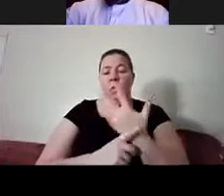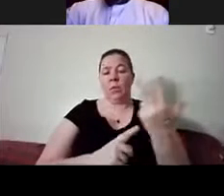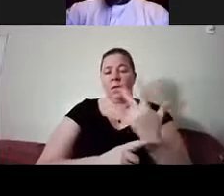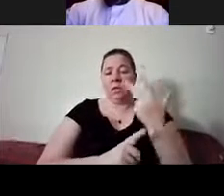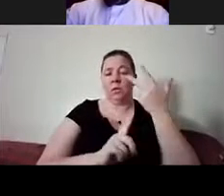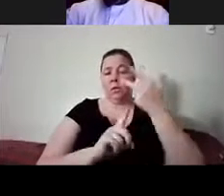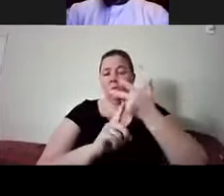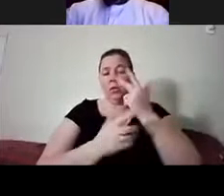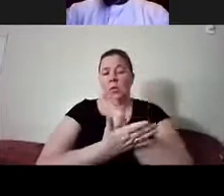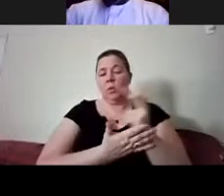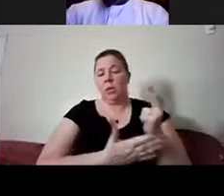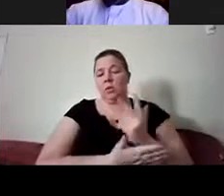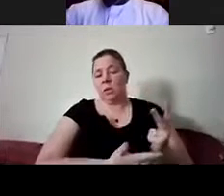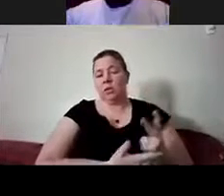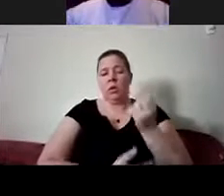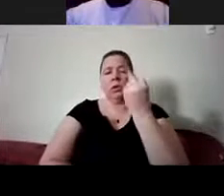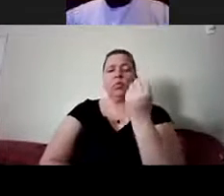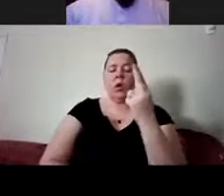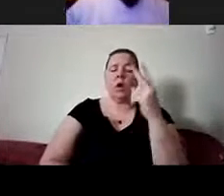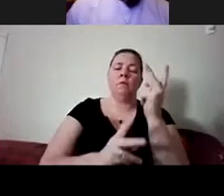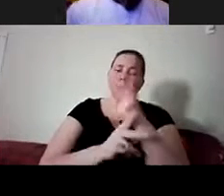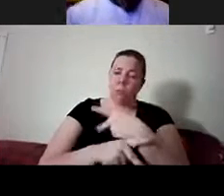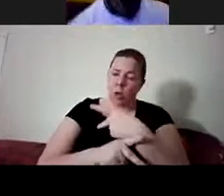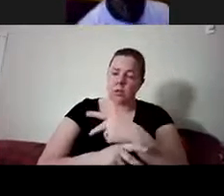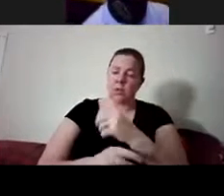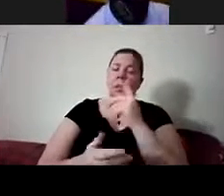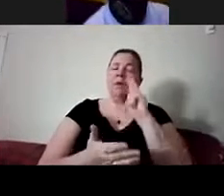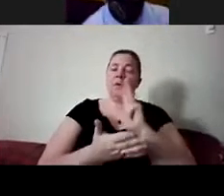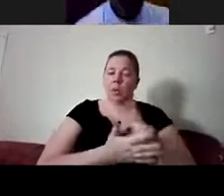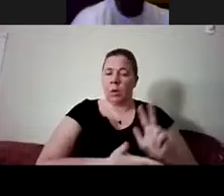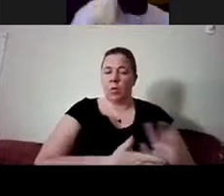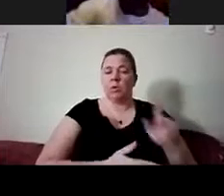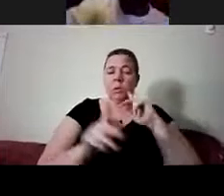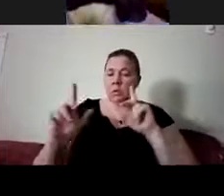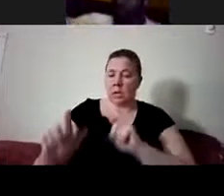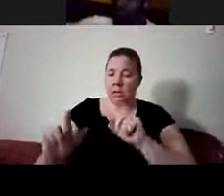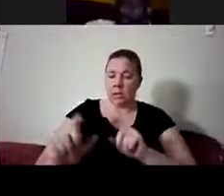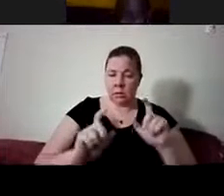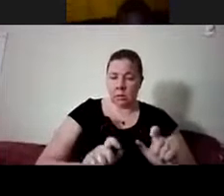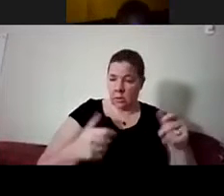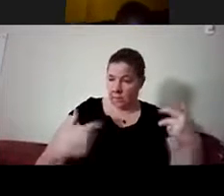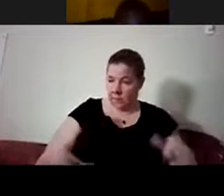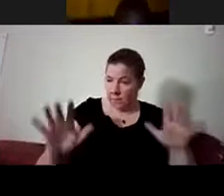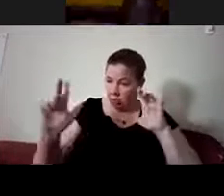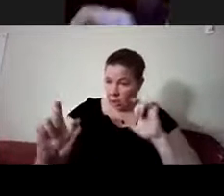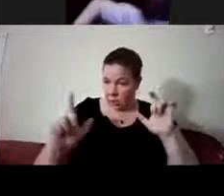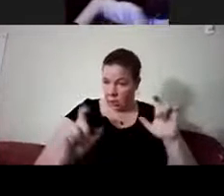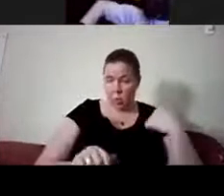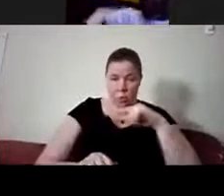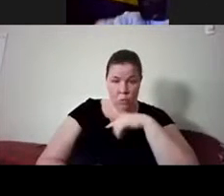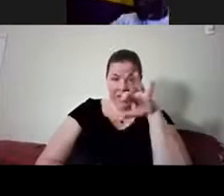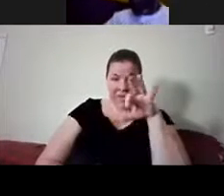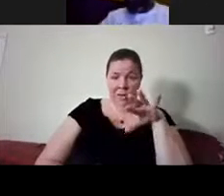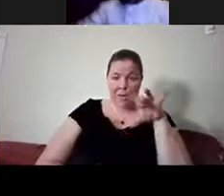off with about 12 products, and then every 3 weeks we're going to test them. And once we're done testing them, we the